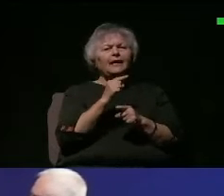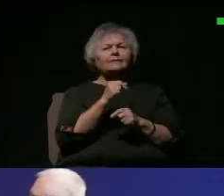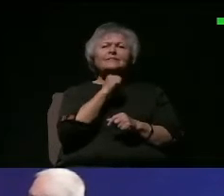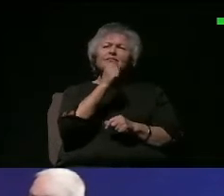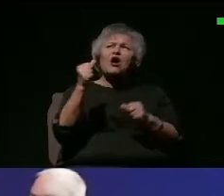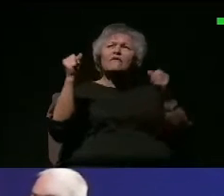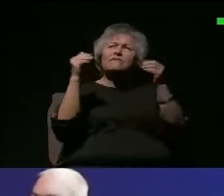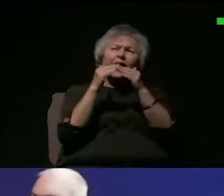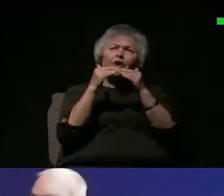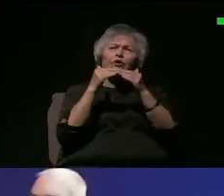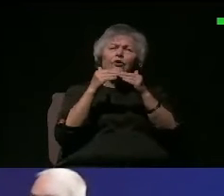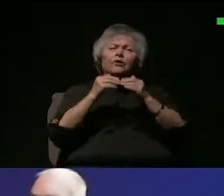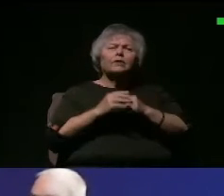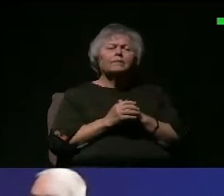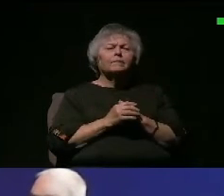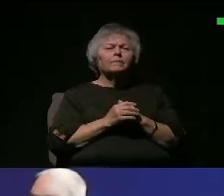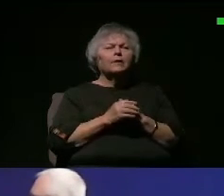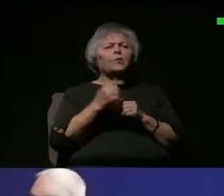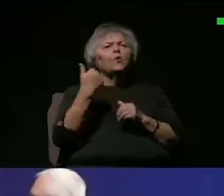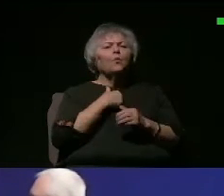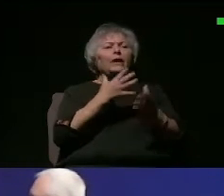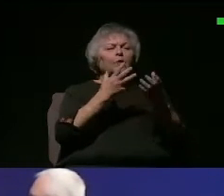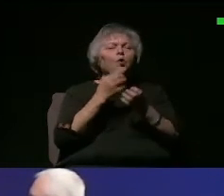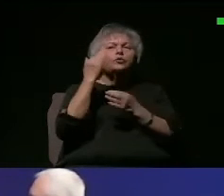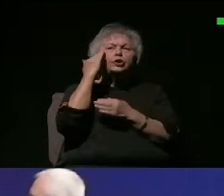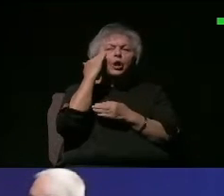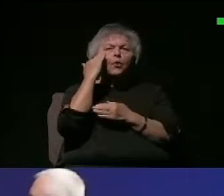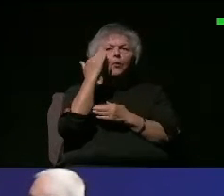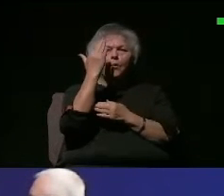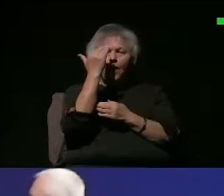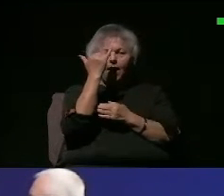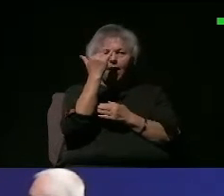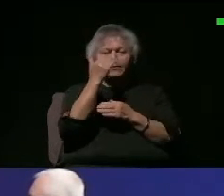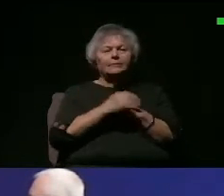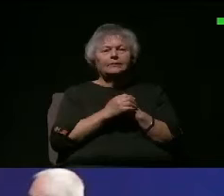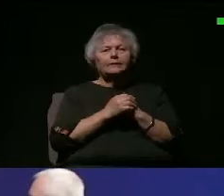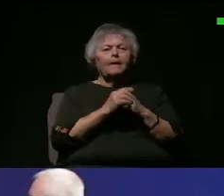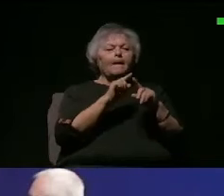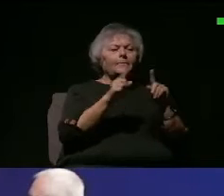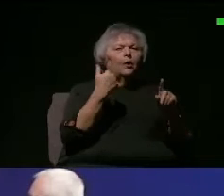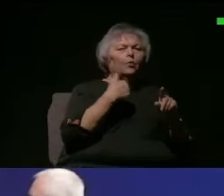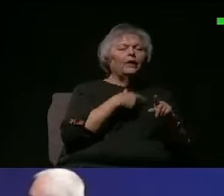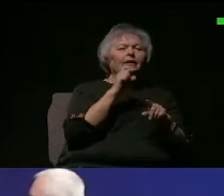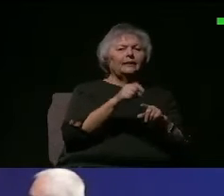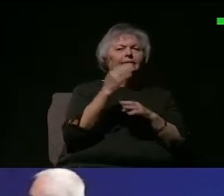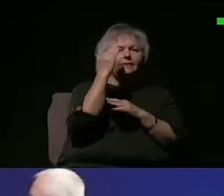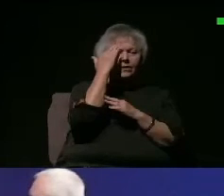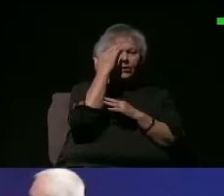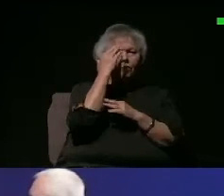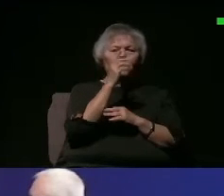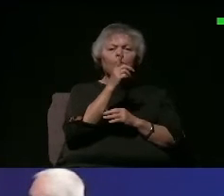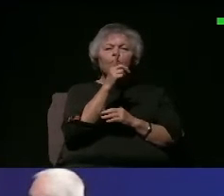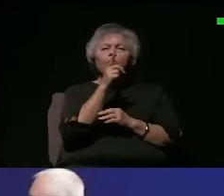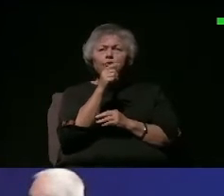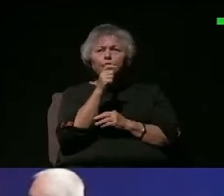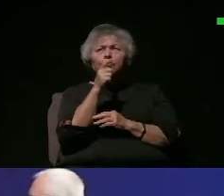thing. We want to know why, when our response should be who. Not who is responsible, but who